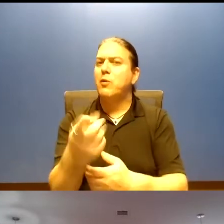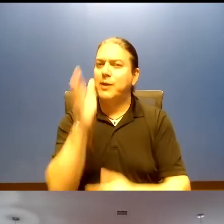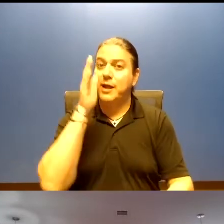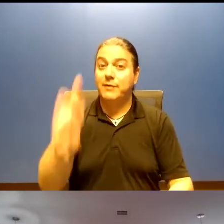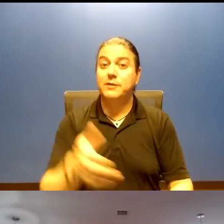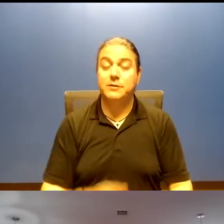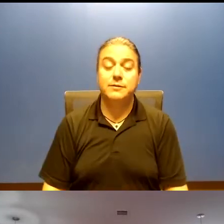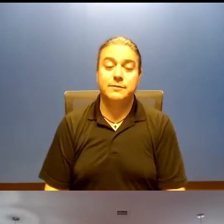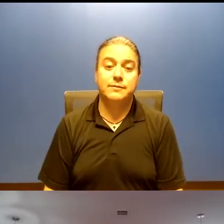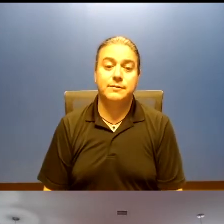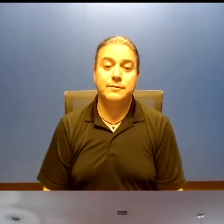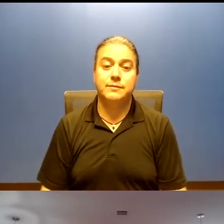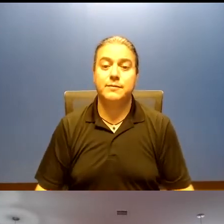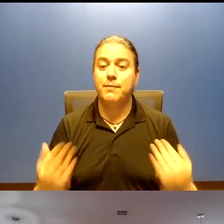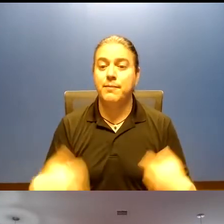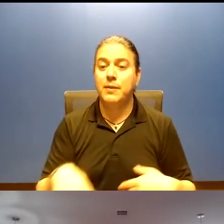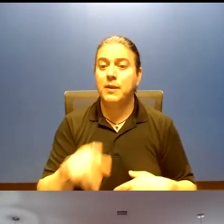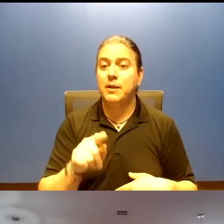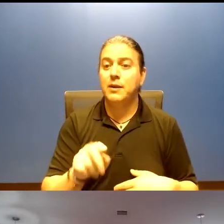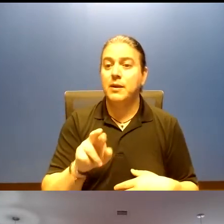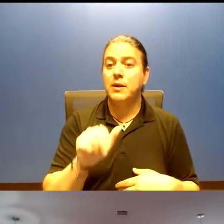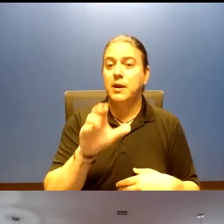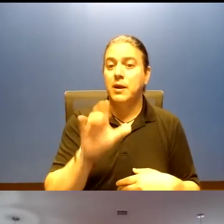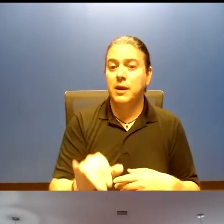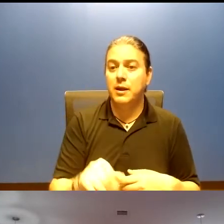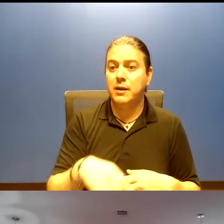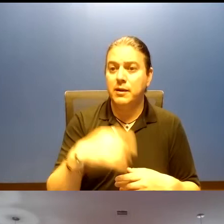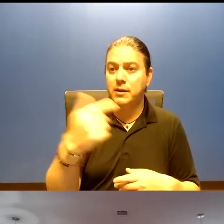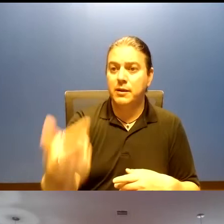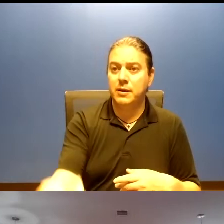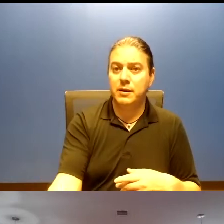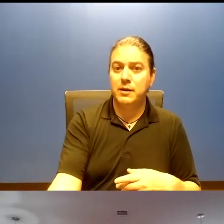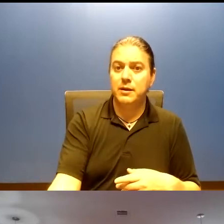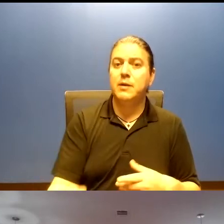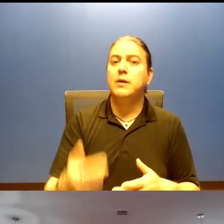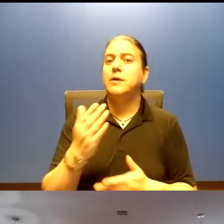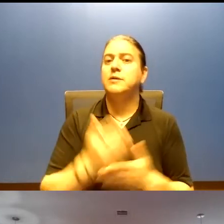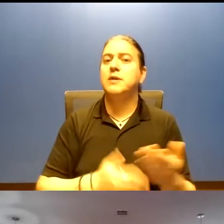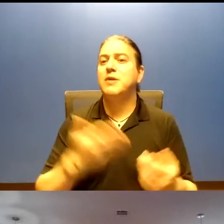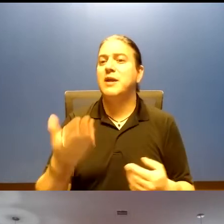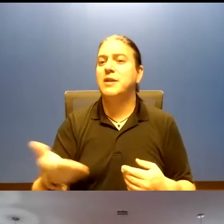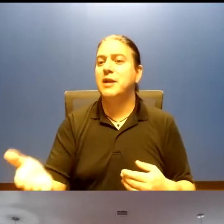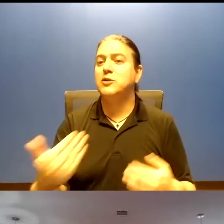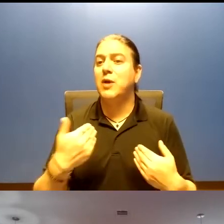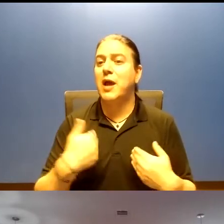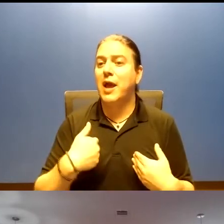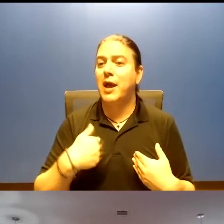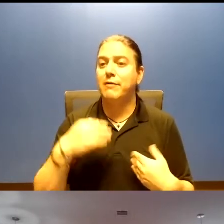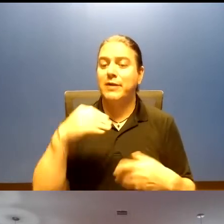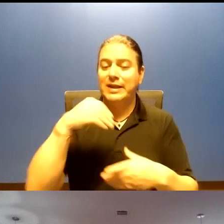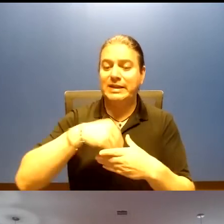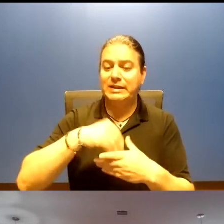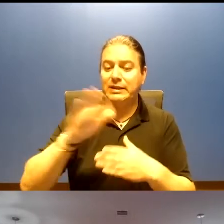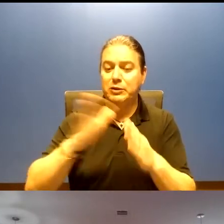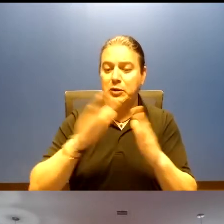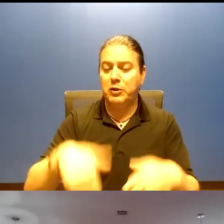you. So Tracy, how about you? What are some of the features that you have in your home that are really just